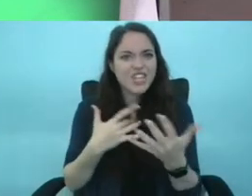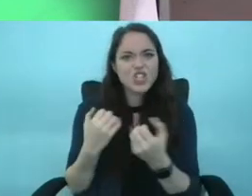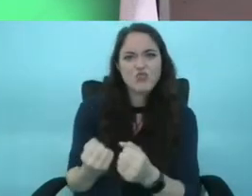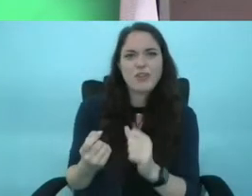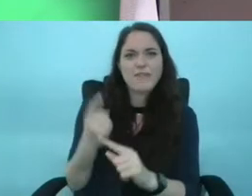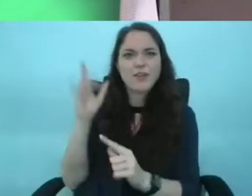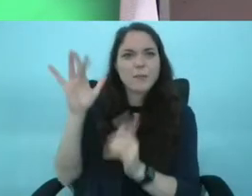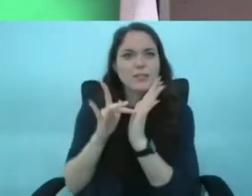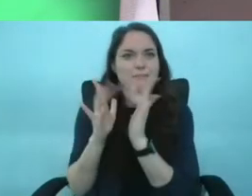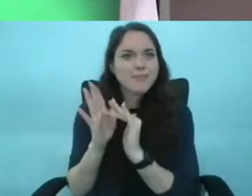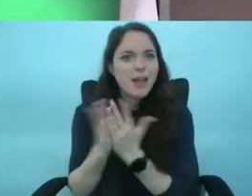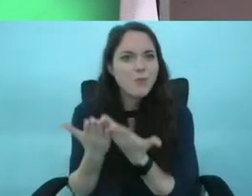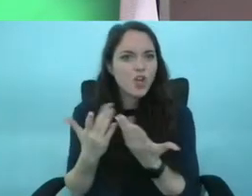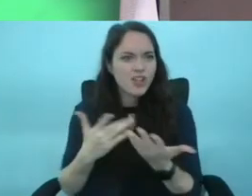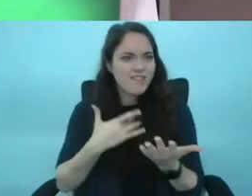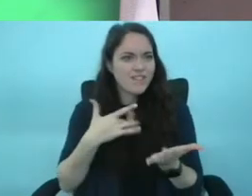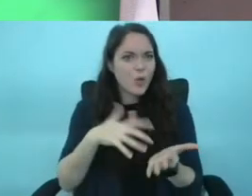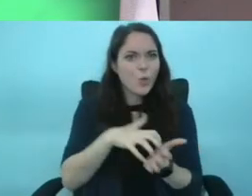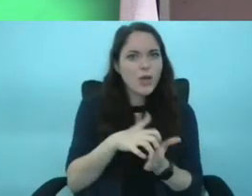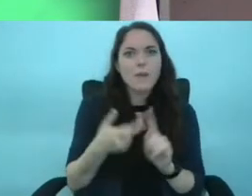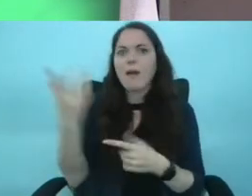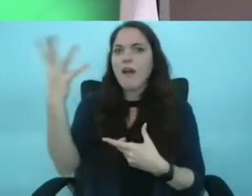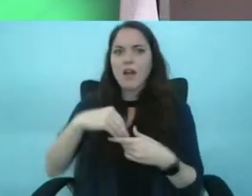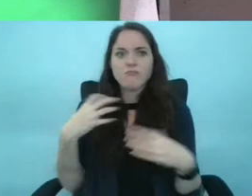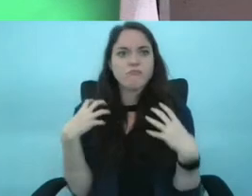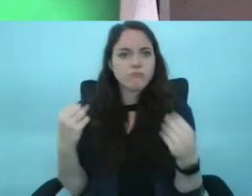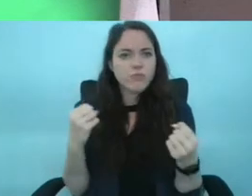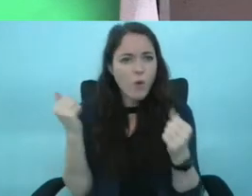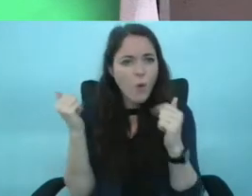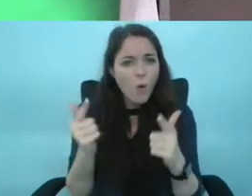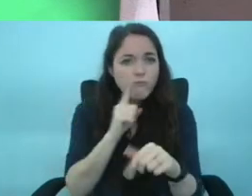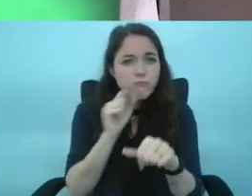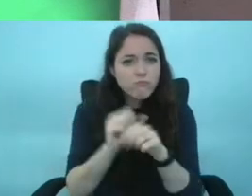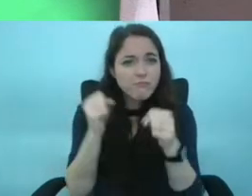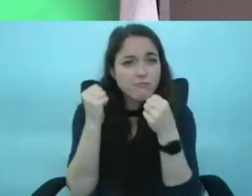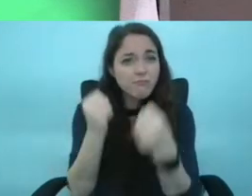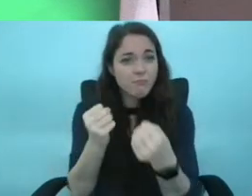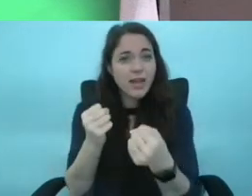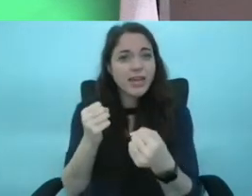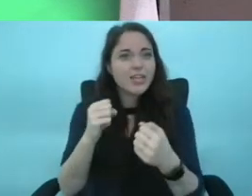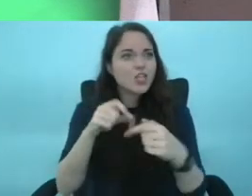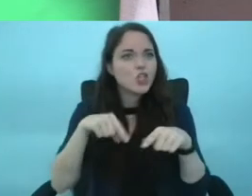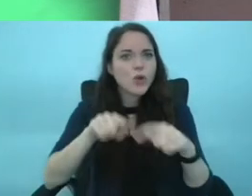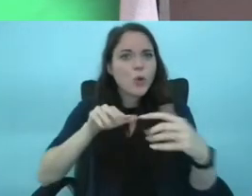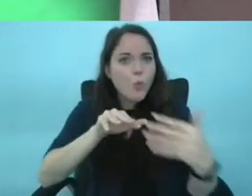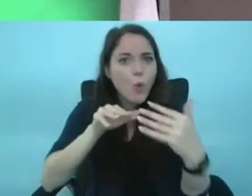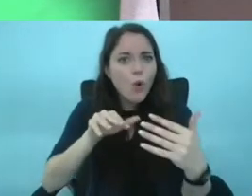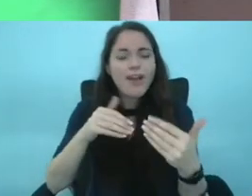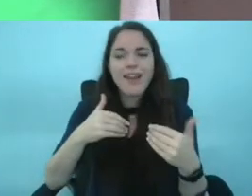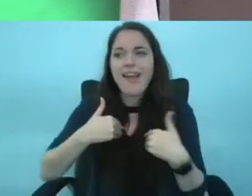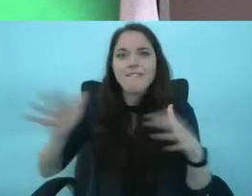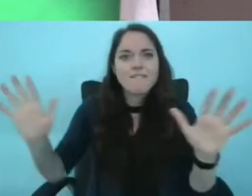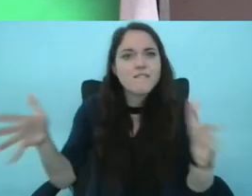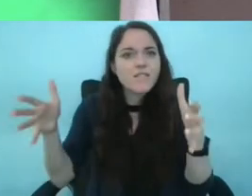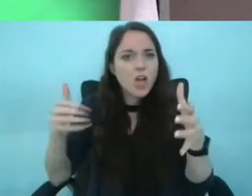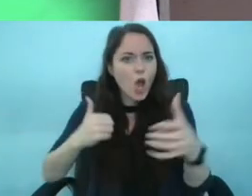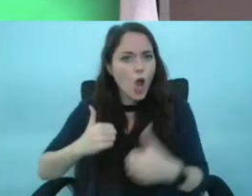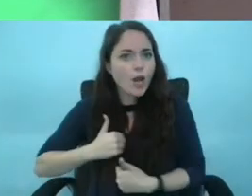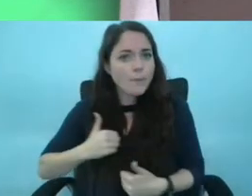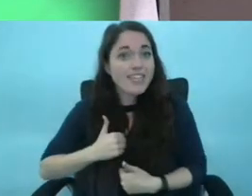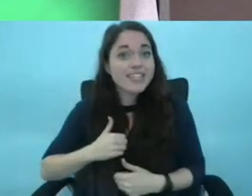They were mighty in war, and they routed armies. Families received back their dead